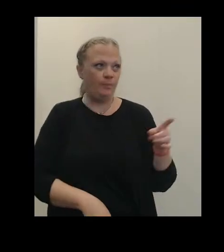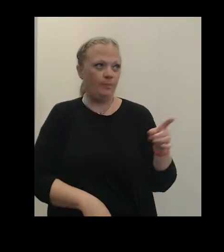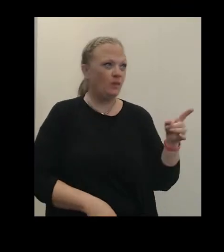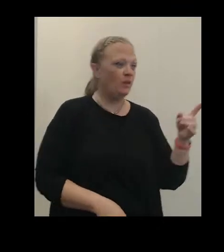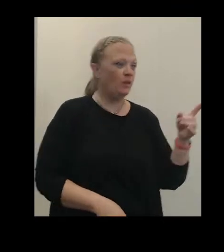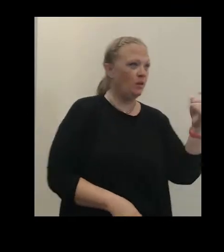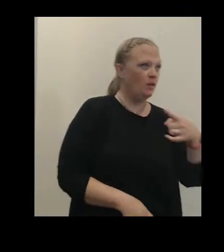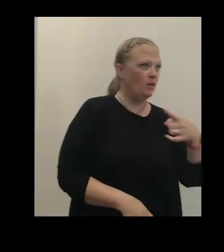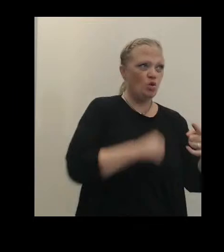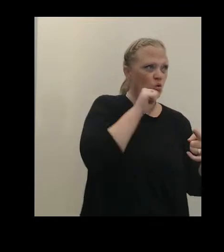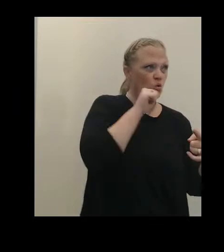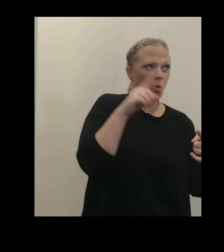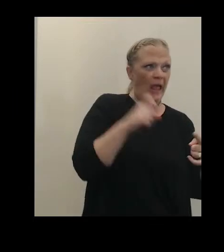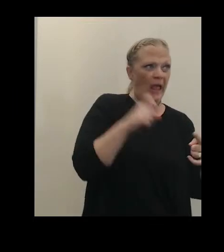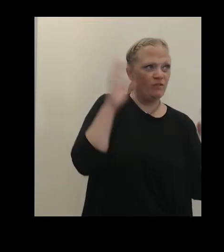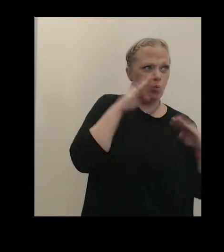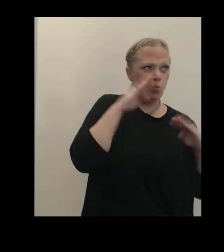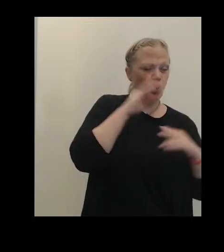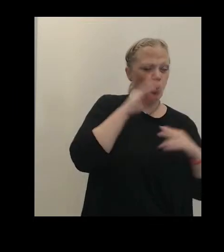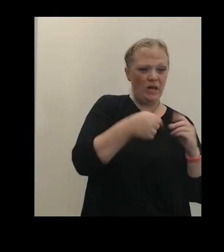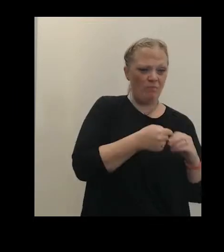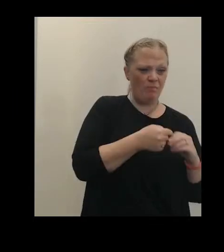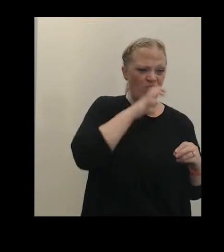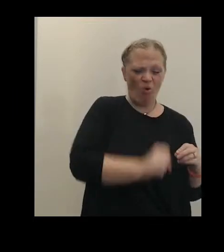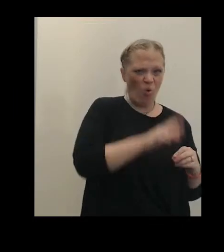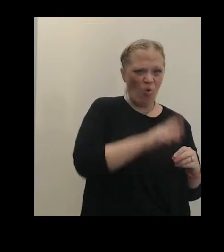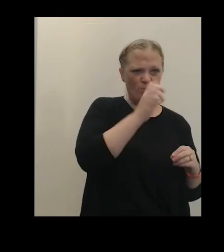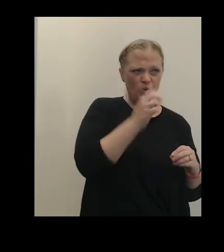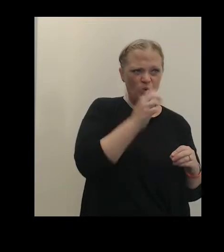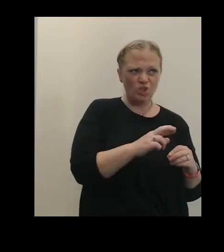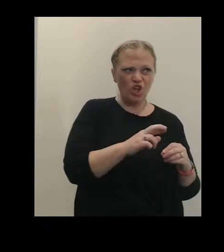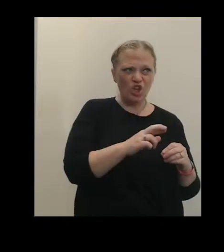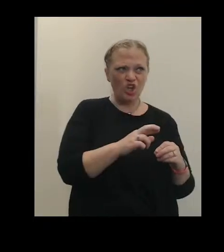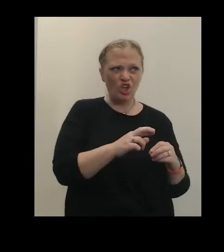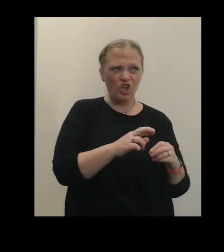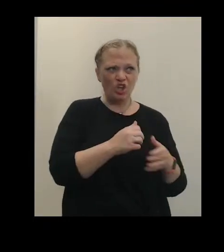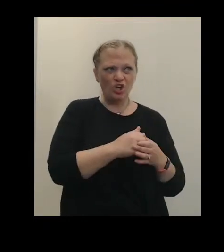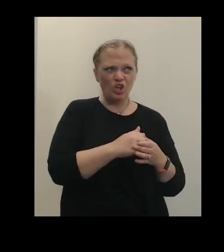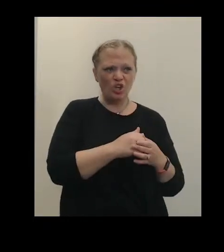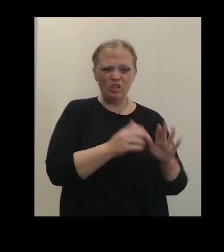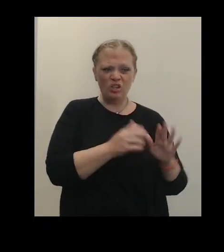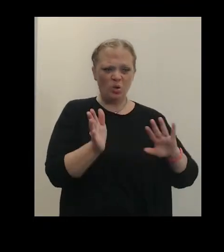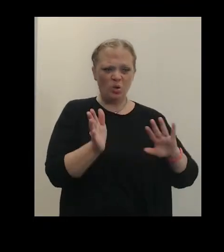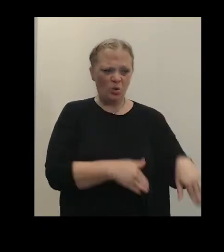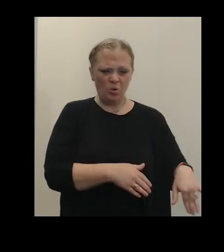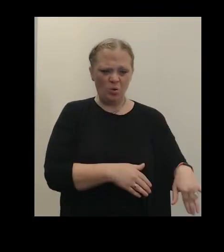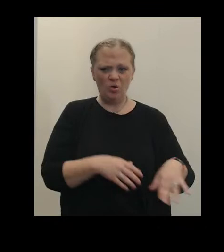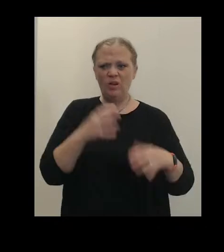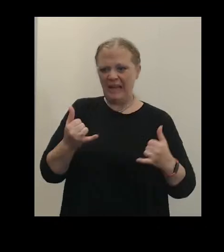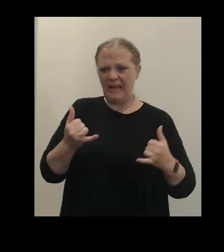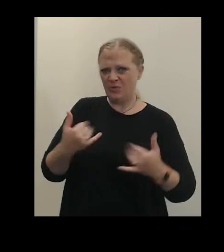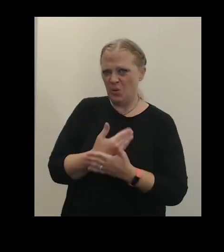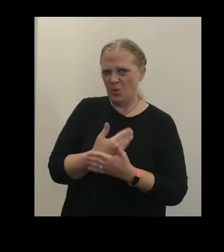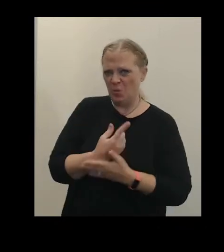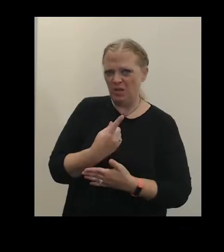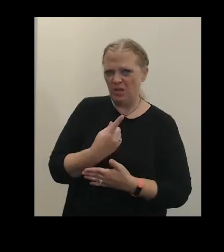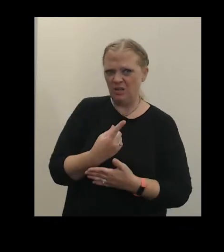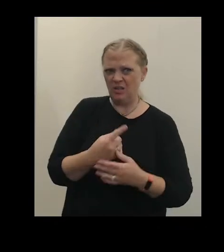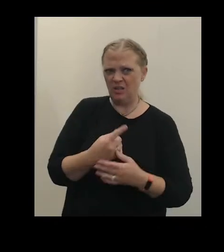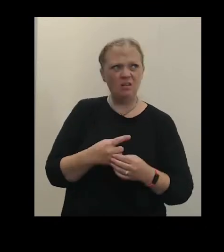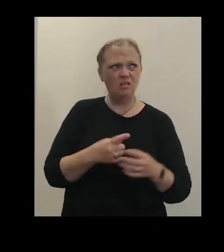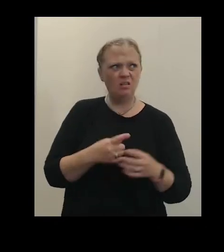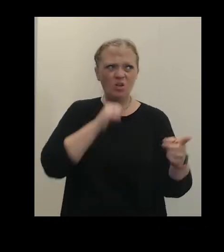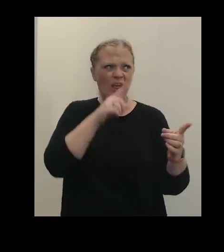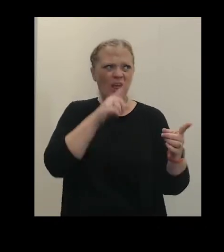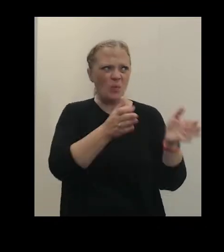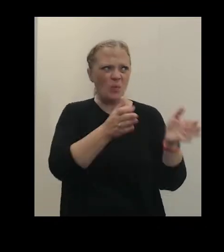old, like, vaccine or booster. You're getting if you're coming in for a booster, you're getting the new version. Is that what's? Yes, you don't have to ask.